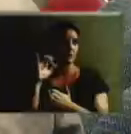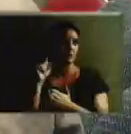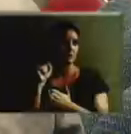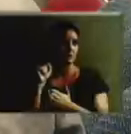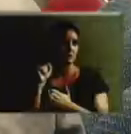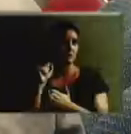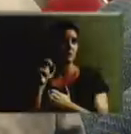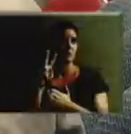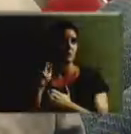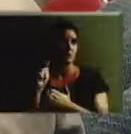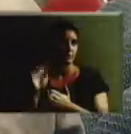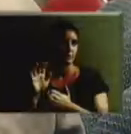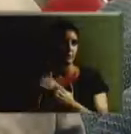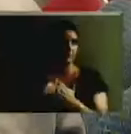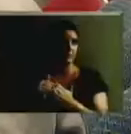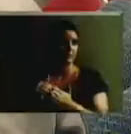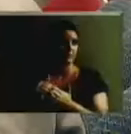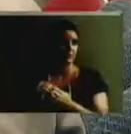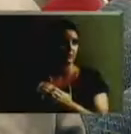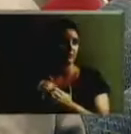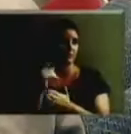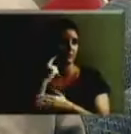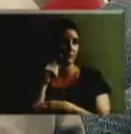$2.5 million in the